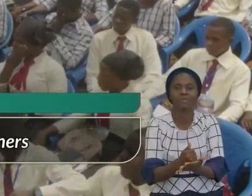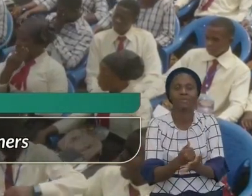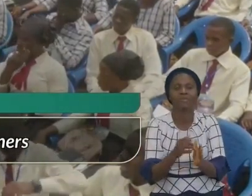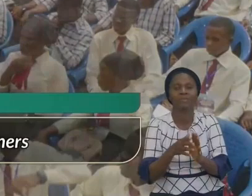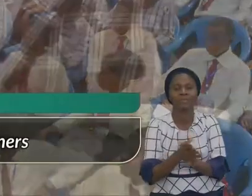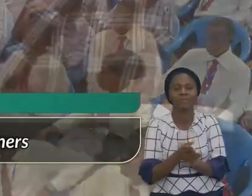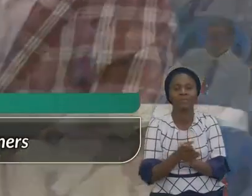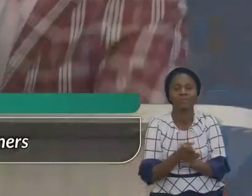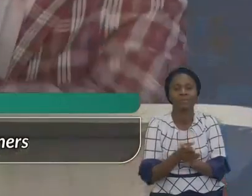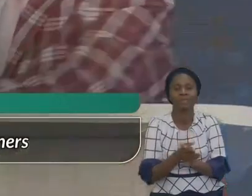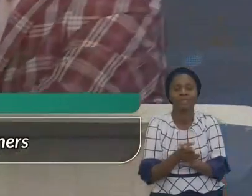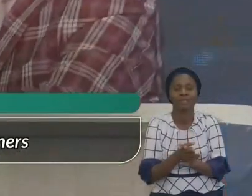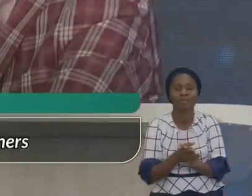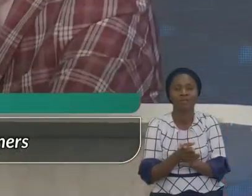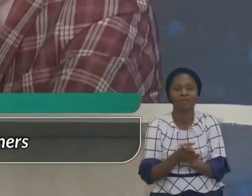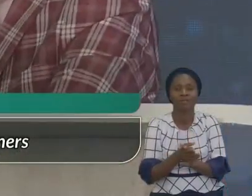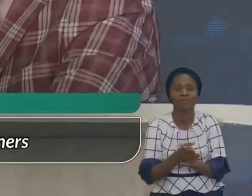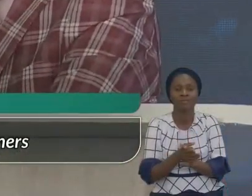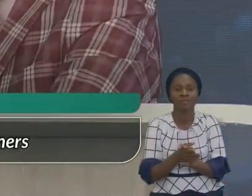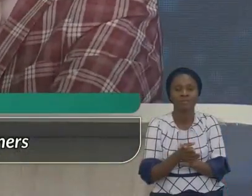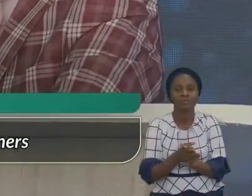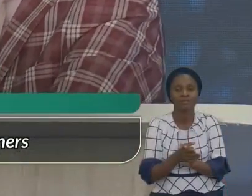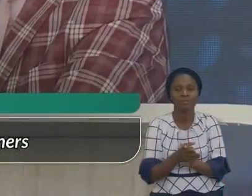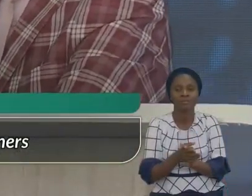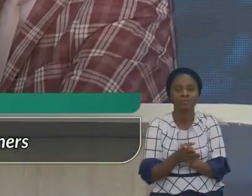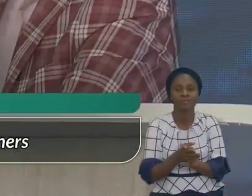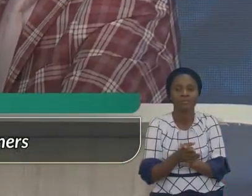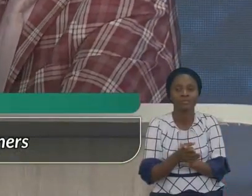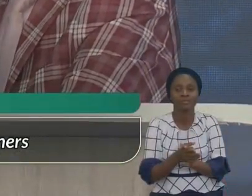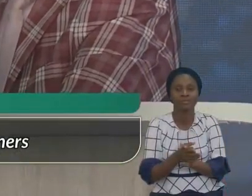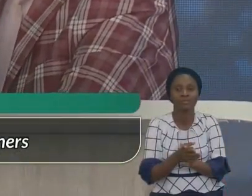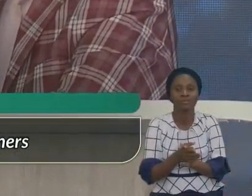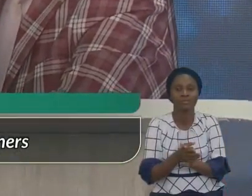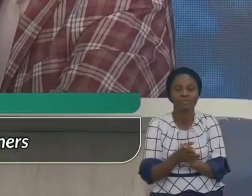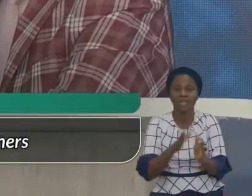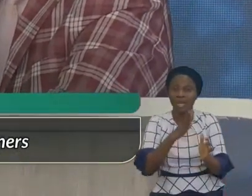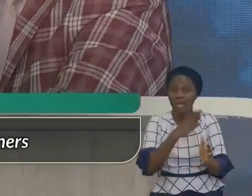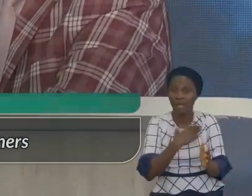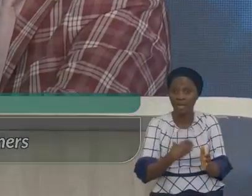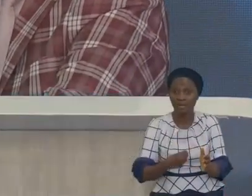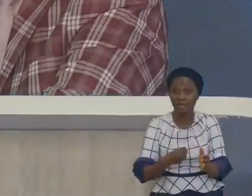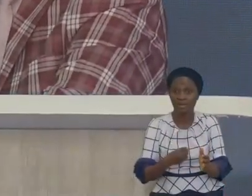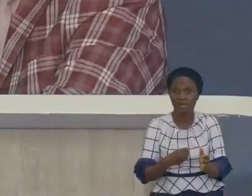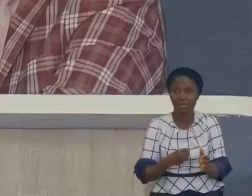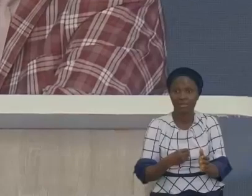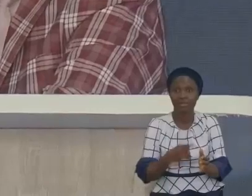And you learn from the scripture for success.